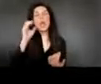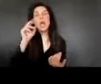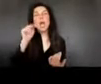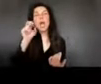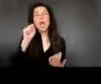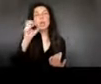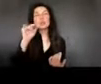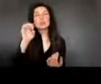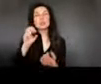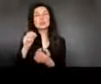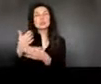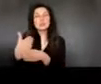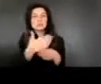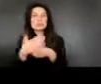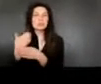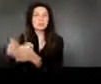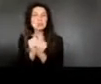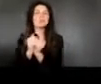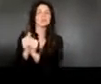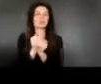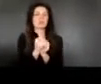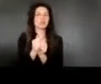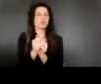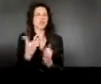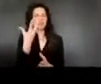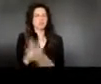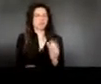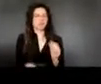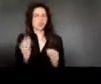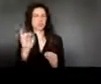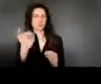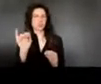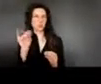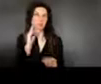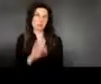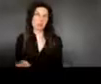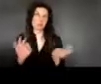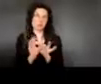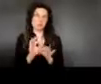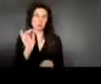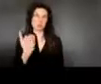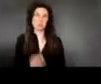that's also, I think, a very important part of it.